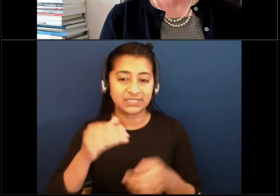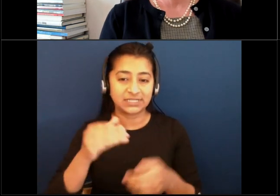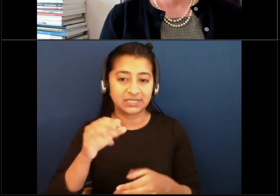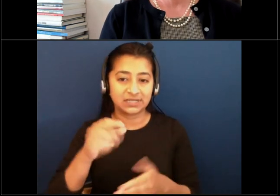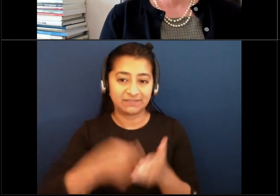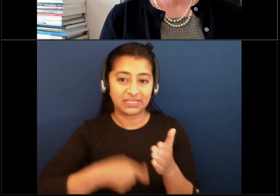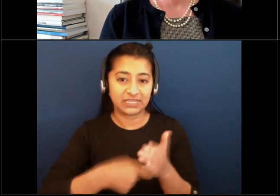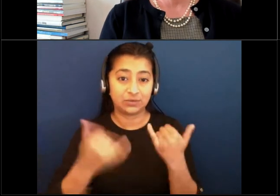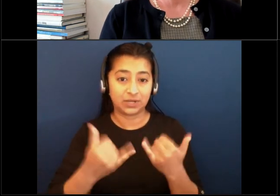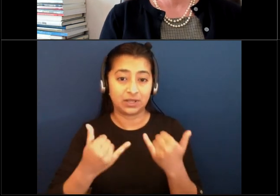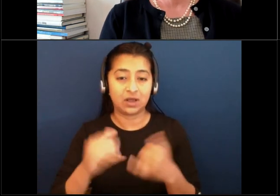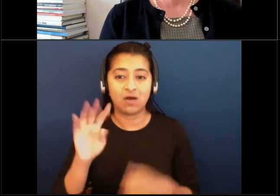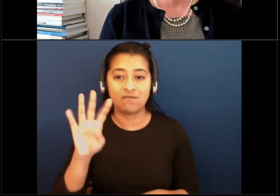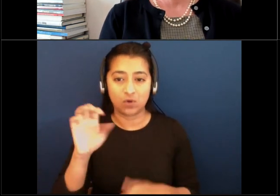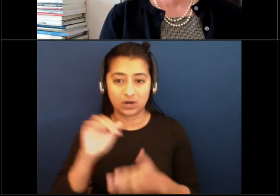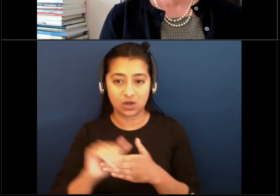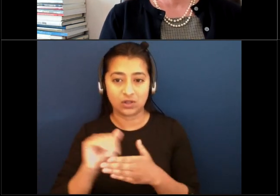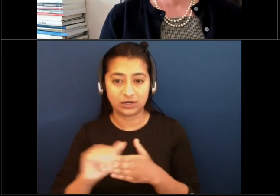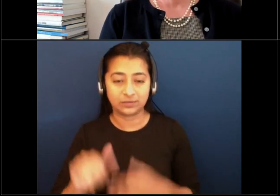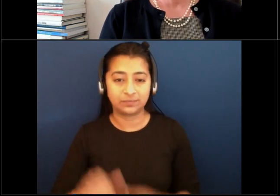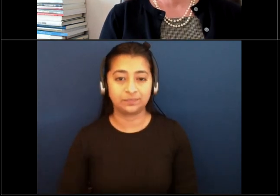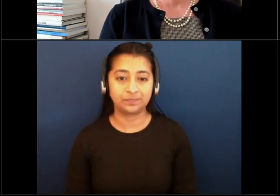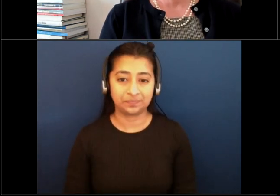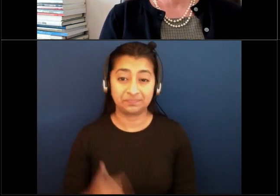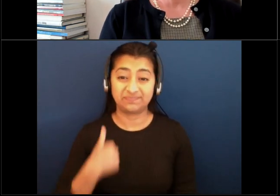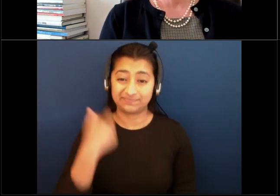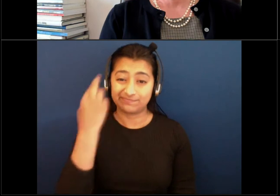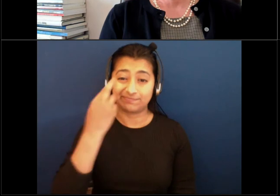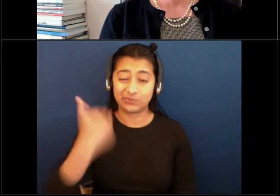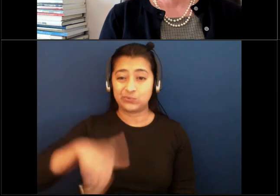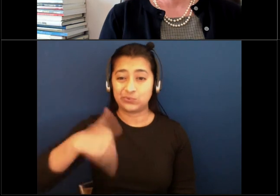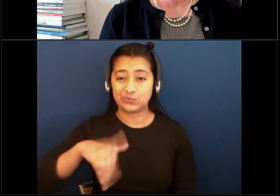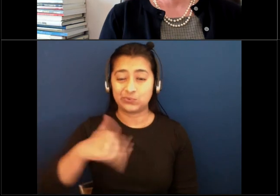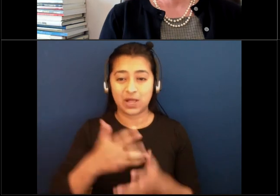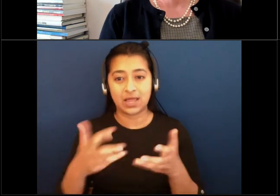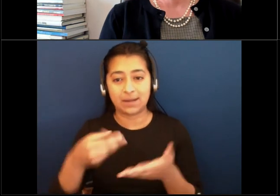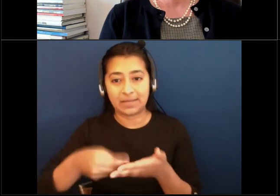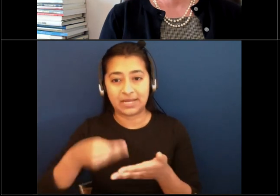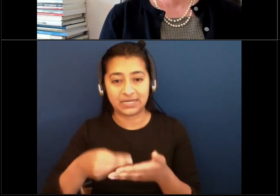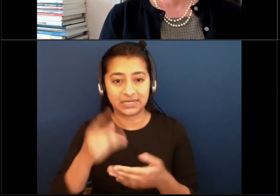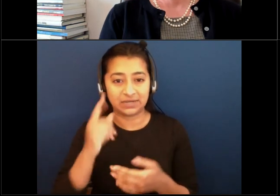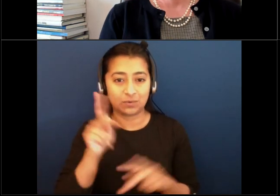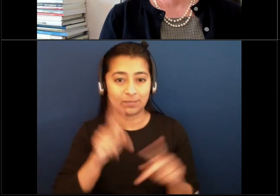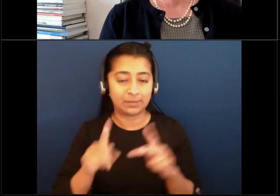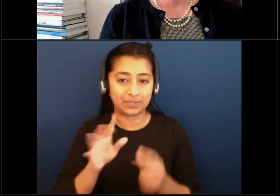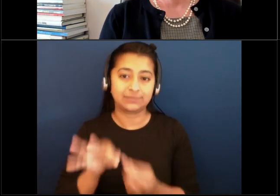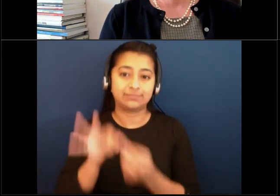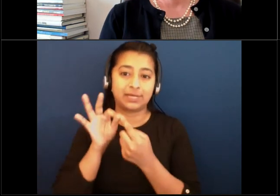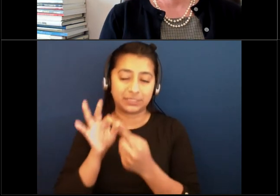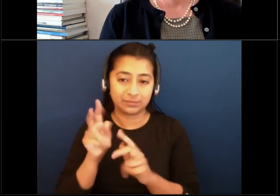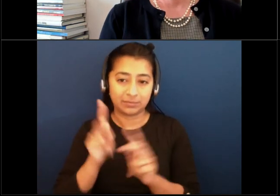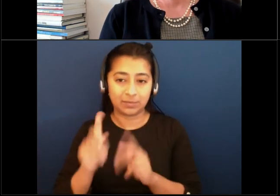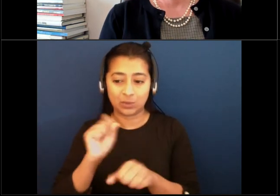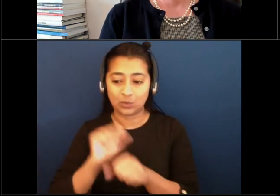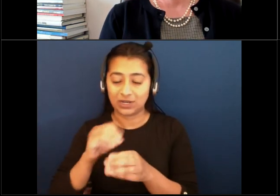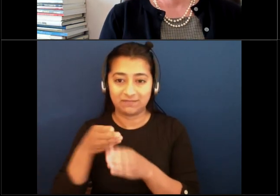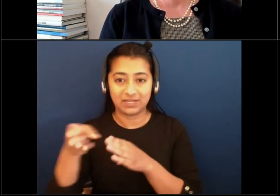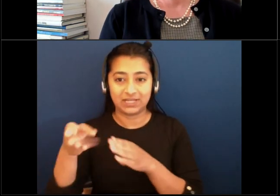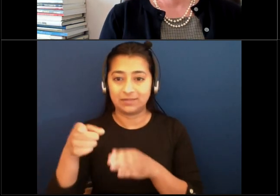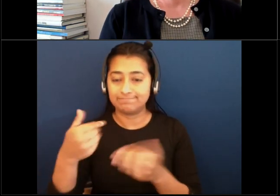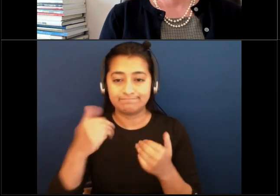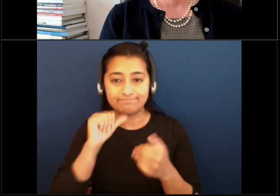is $400, which I realize is a lot of money for people, especially people working in fields that might not